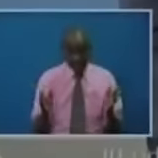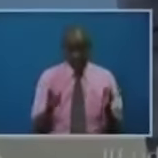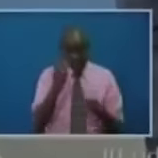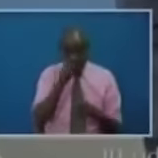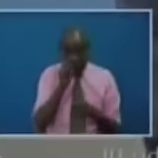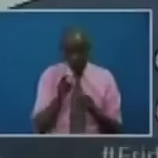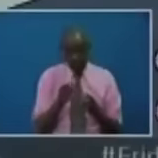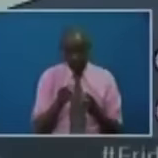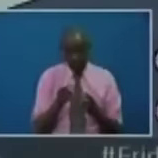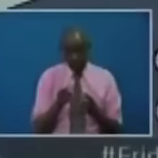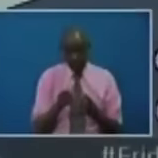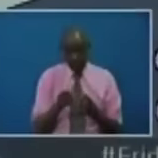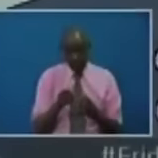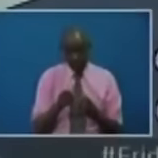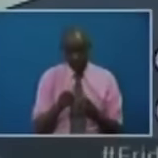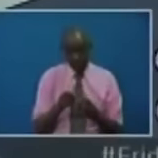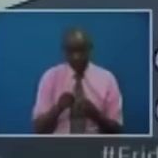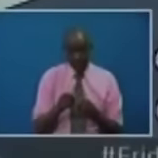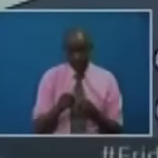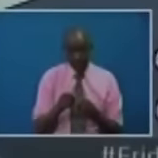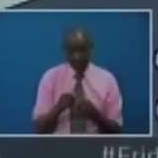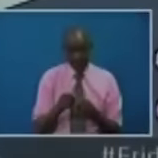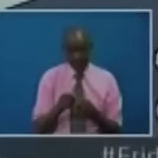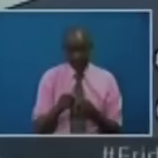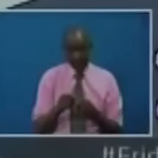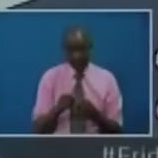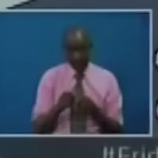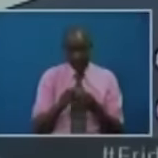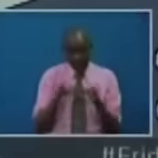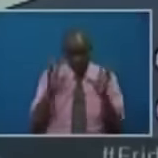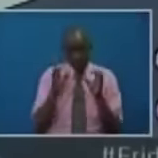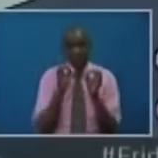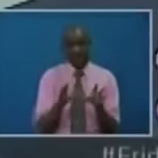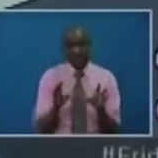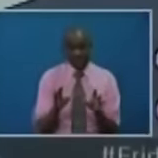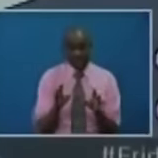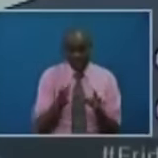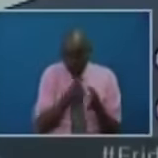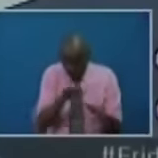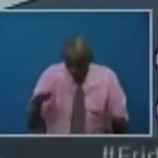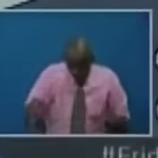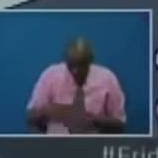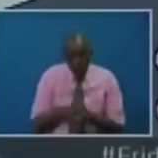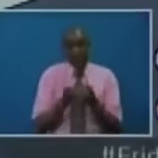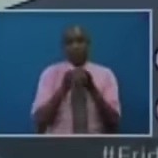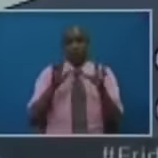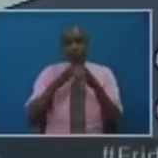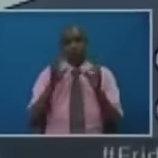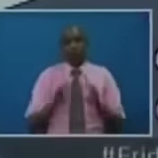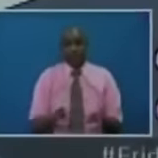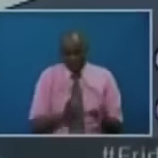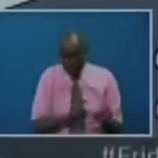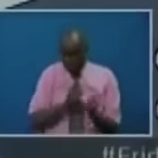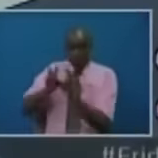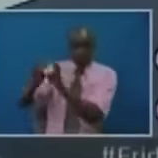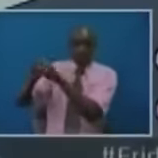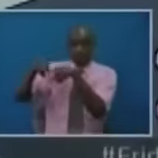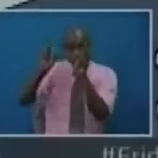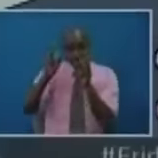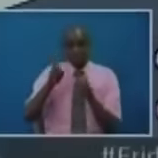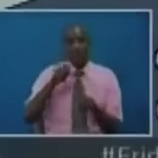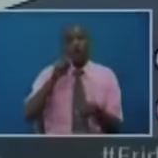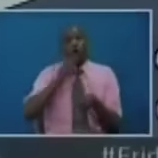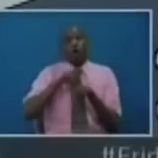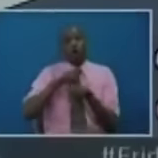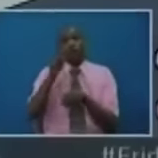chicken did not break the shell of any chick. Mm-hmm. It just went out and started calling